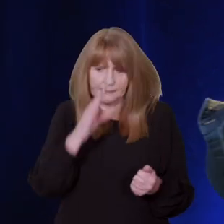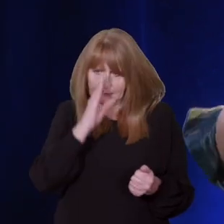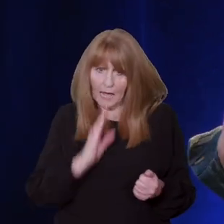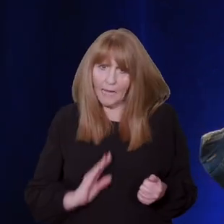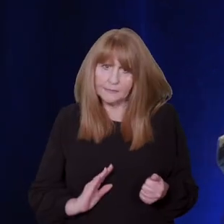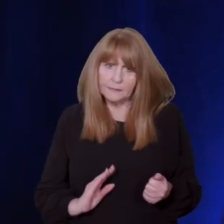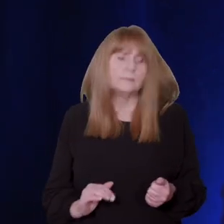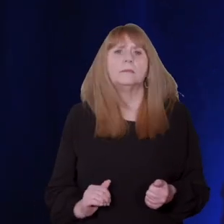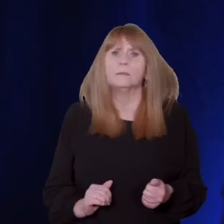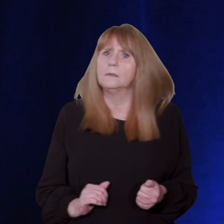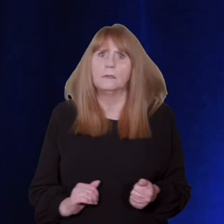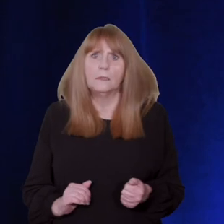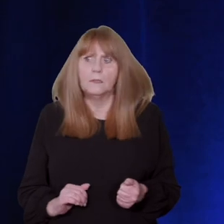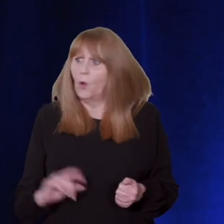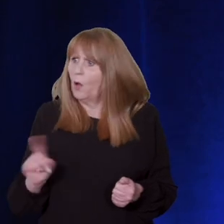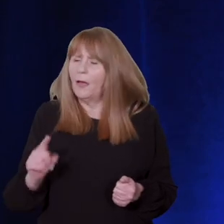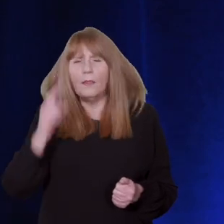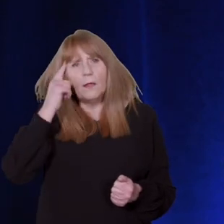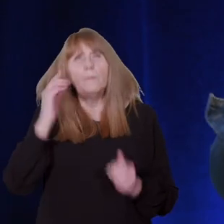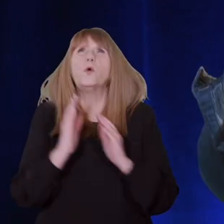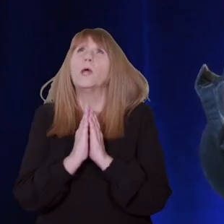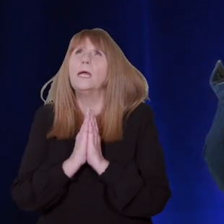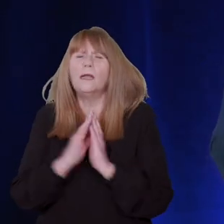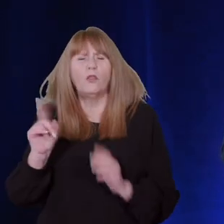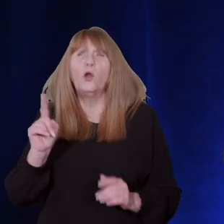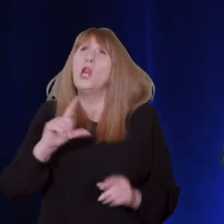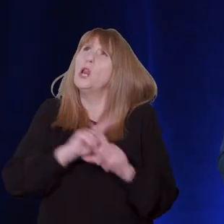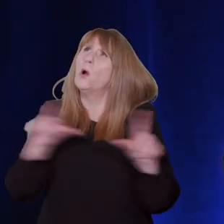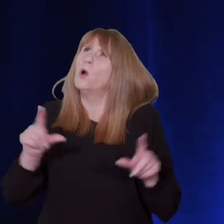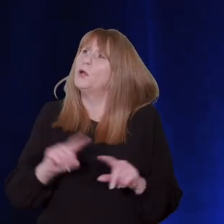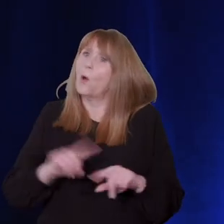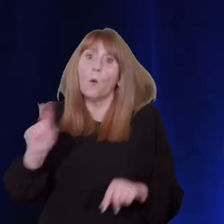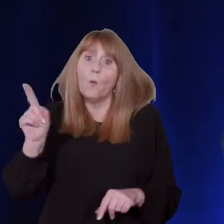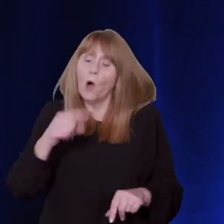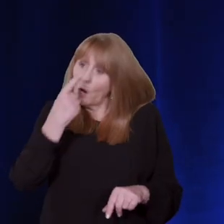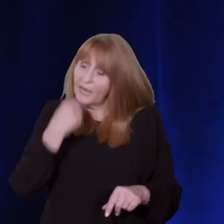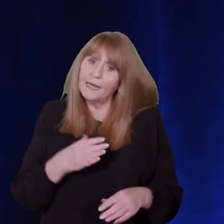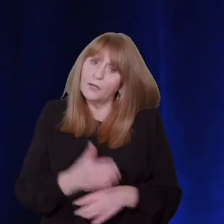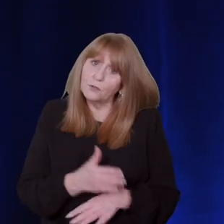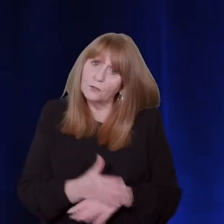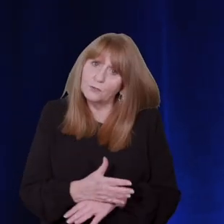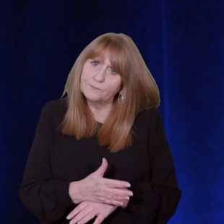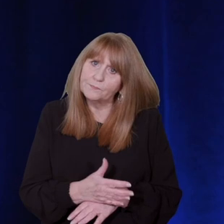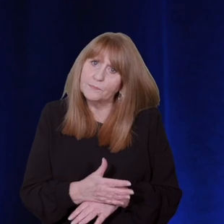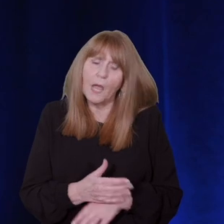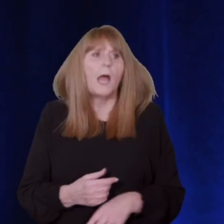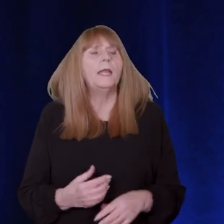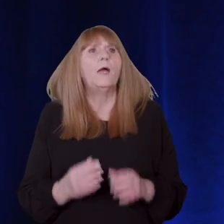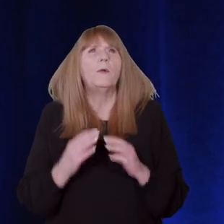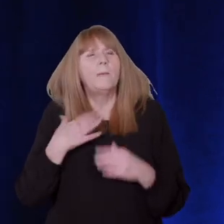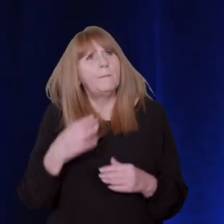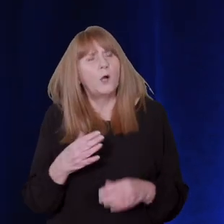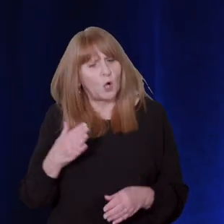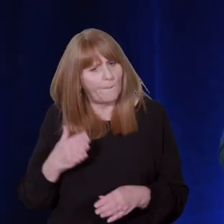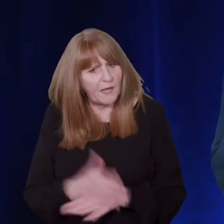up and not offering to help. And I prayed over it, and I remember committing with a close, really lovely girl friend who